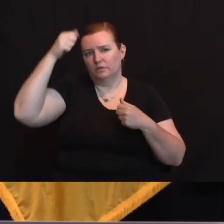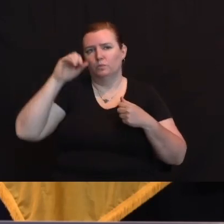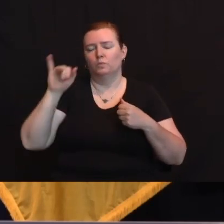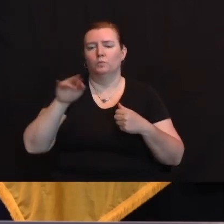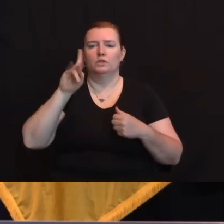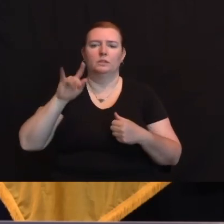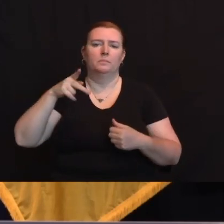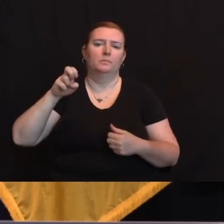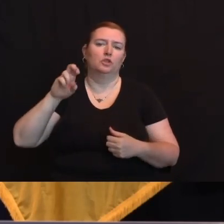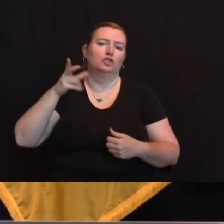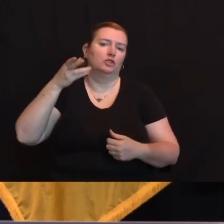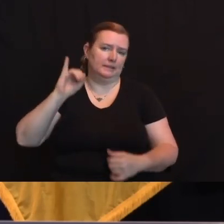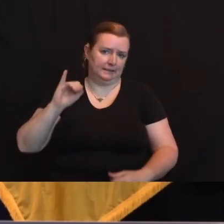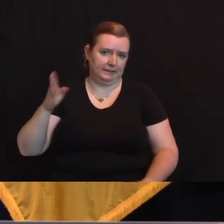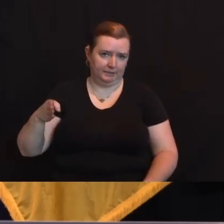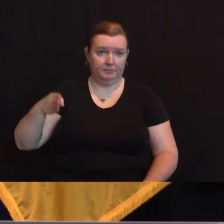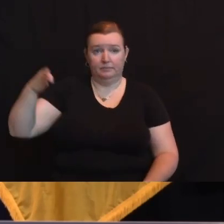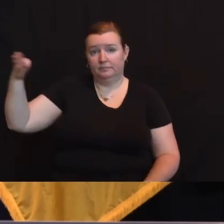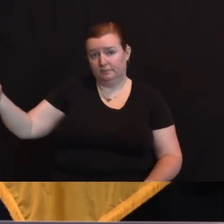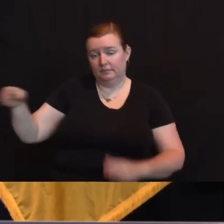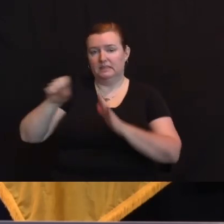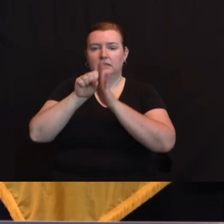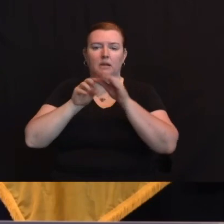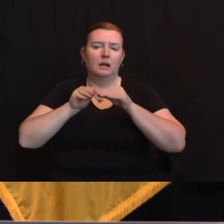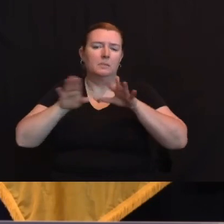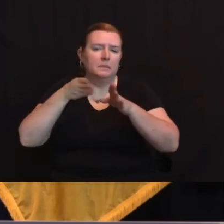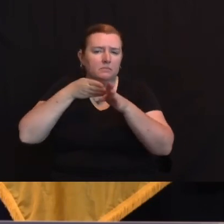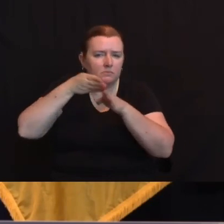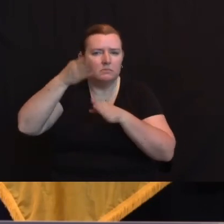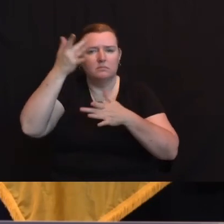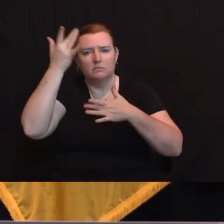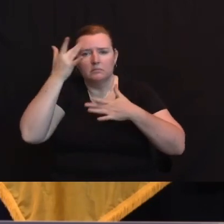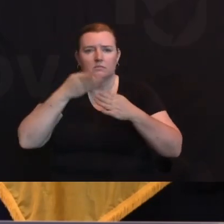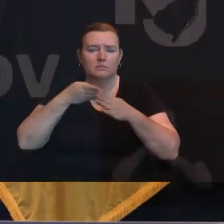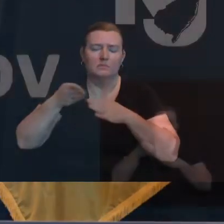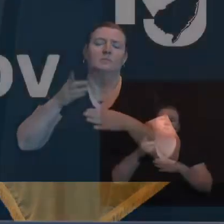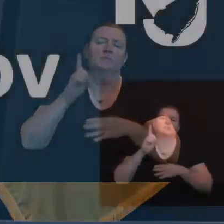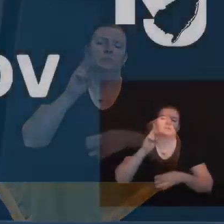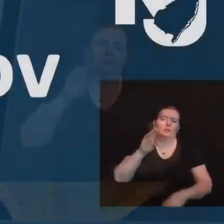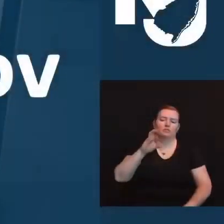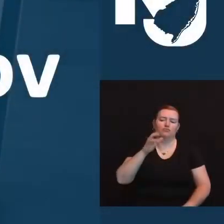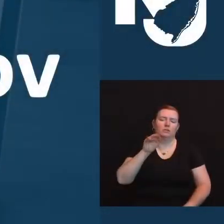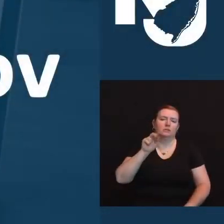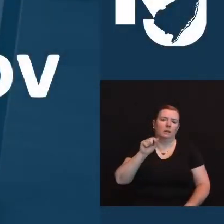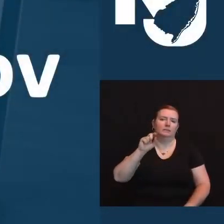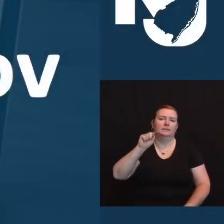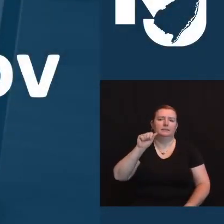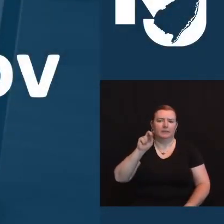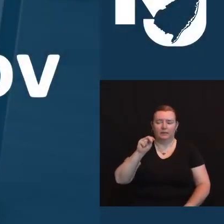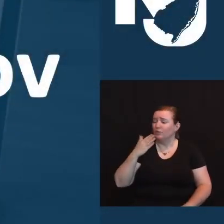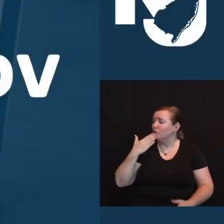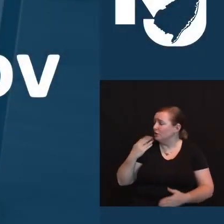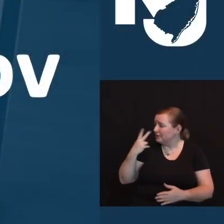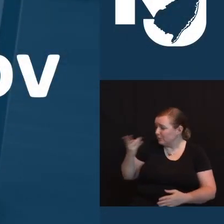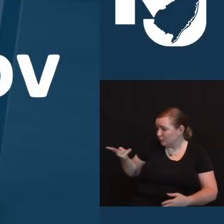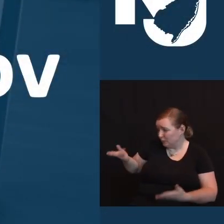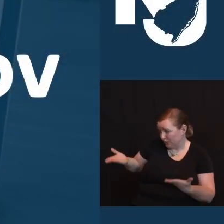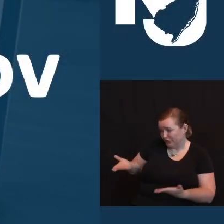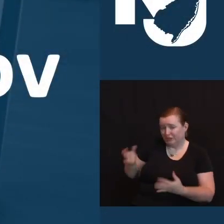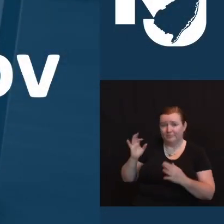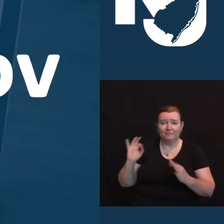right, the state's epidemiologist, Dr. Christina Tan, another familiar face. Great to have you. The guy to my left needs no